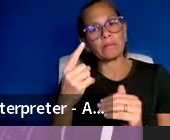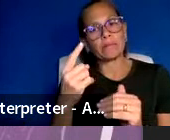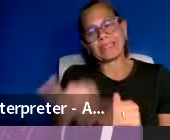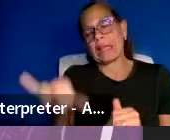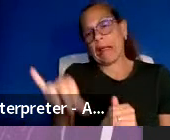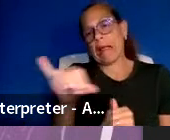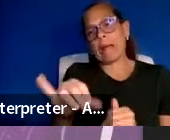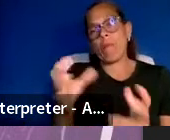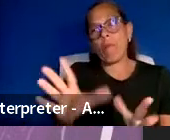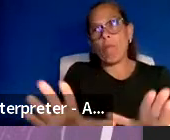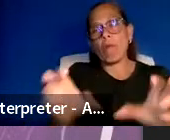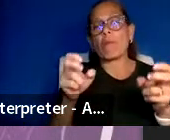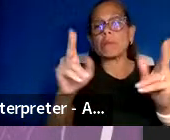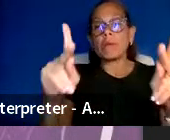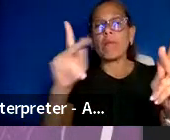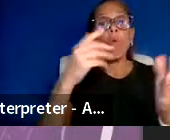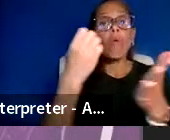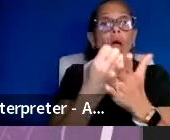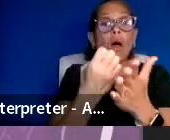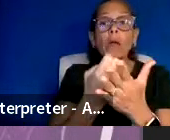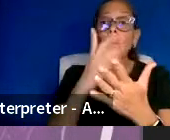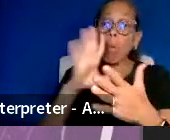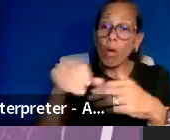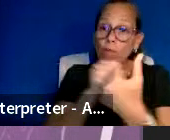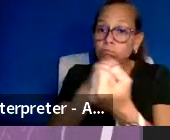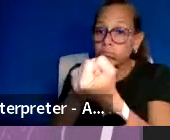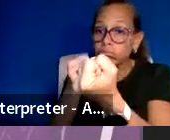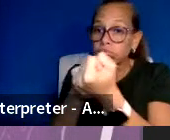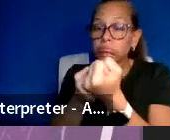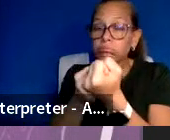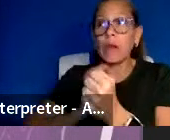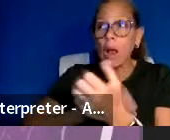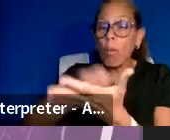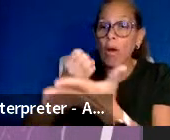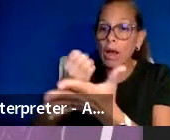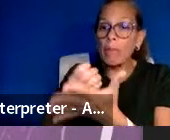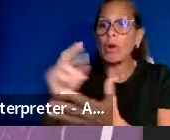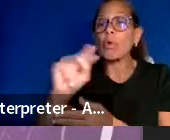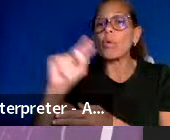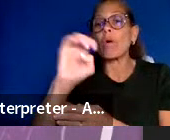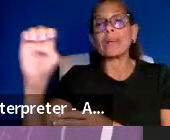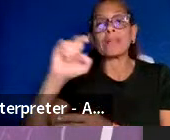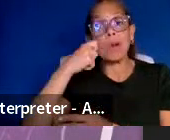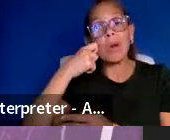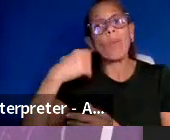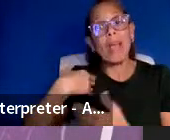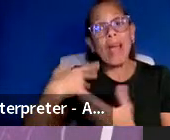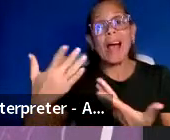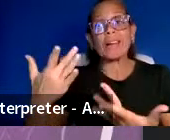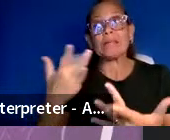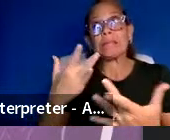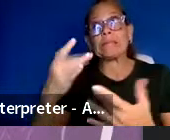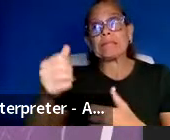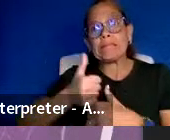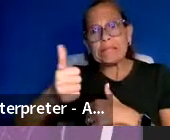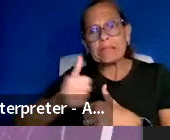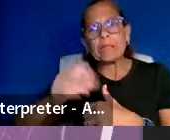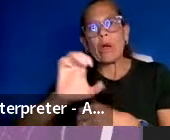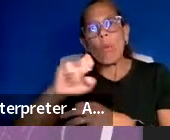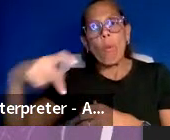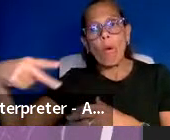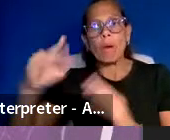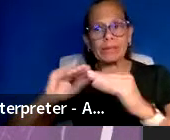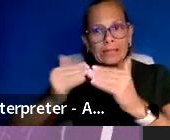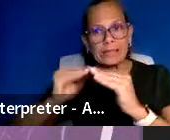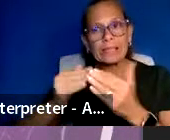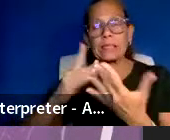opportunity for our economy in the Bronx. Right now, representing the Northeast Bronx, we have a transportation desert, especially in Co-op City.